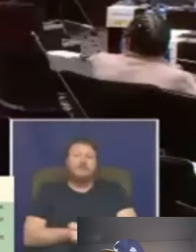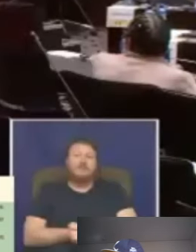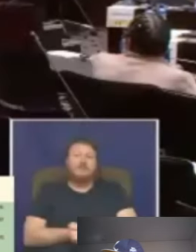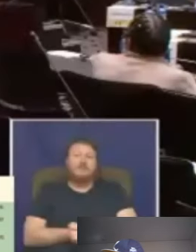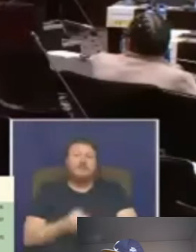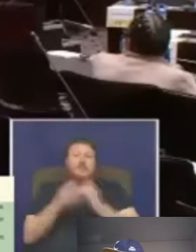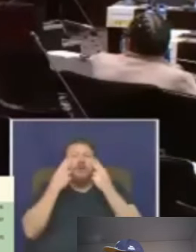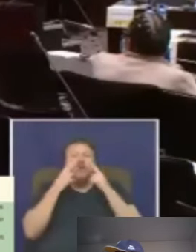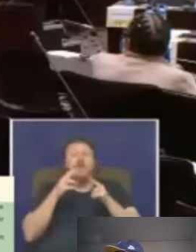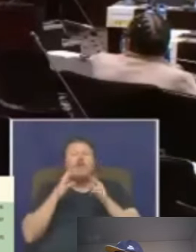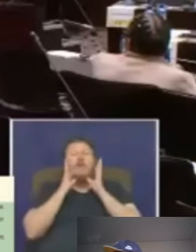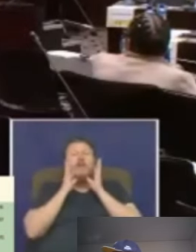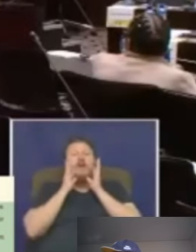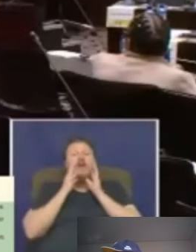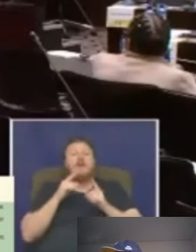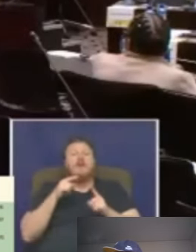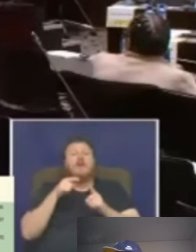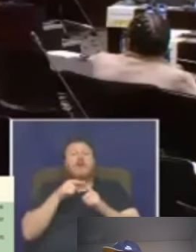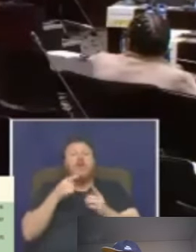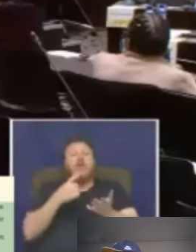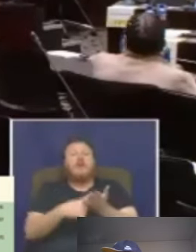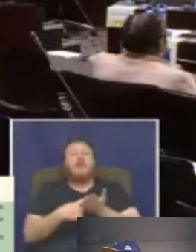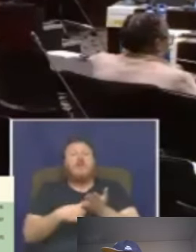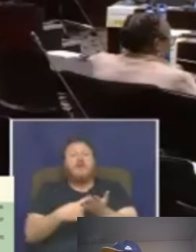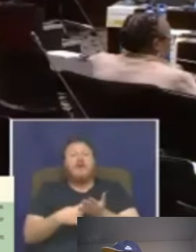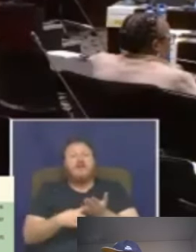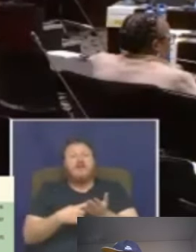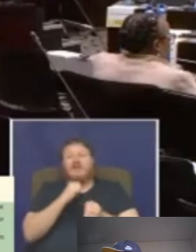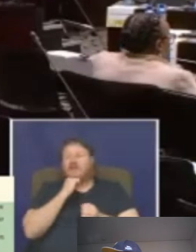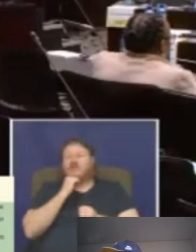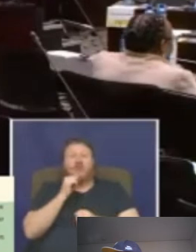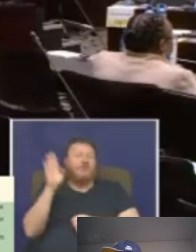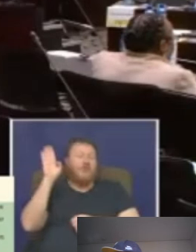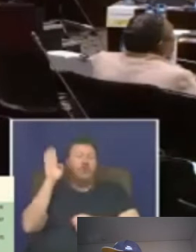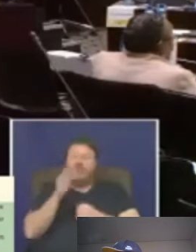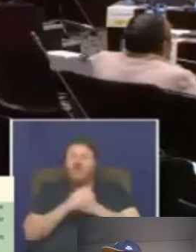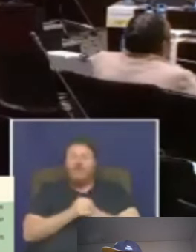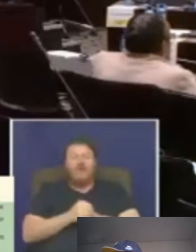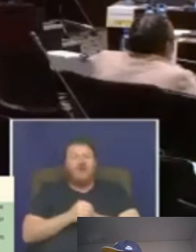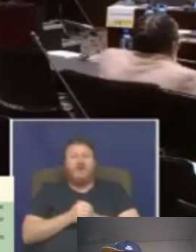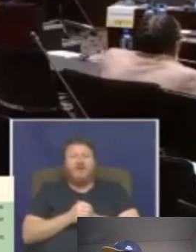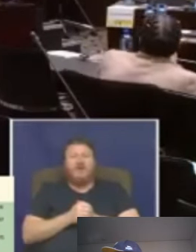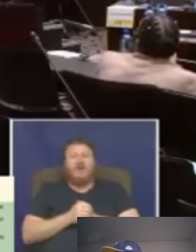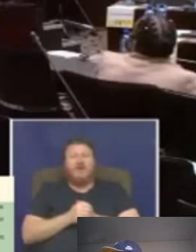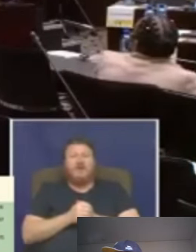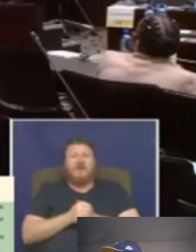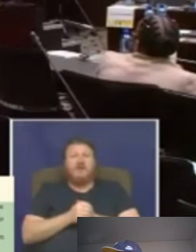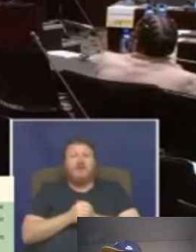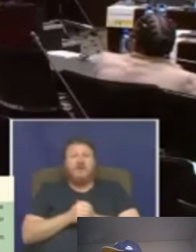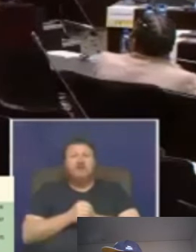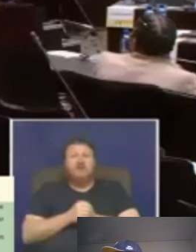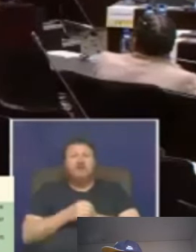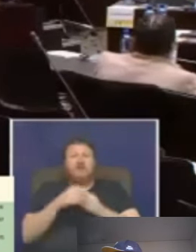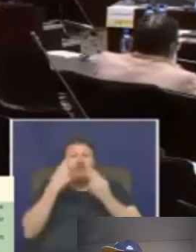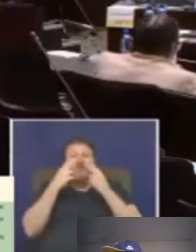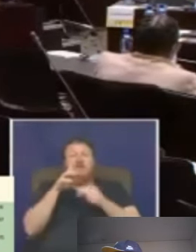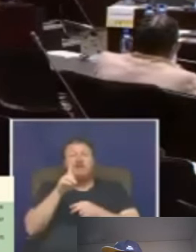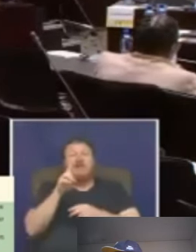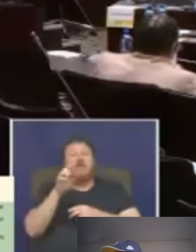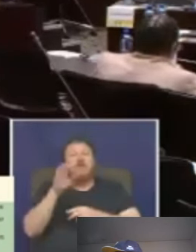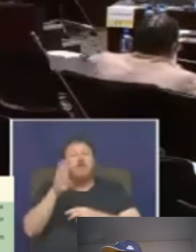Honorable Malema, that is a point of debate and not a point of order. Honorable de Blok van Scheltinga,